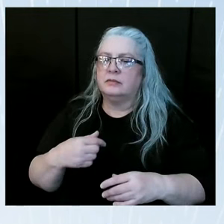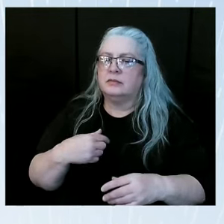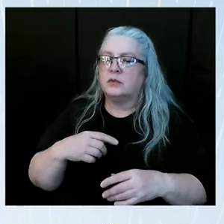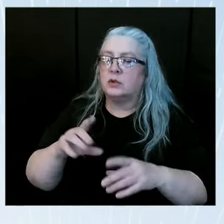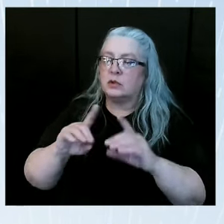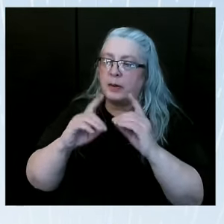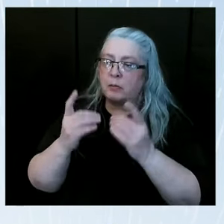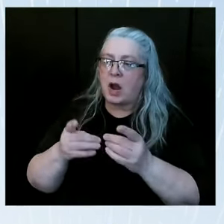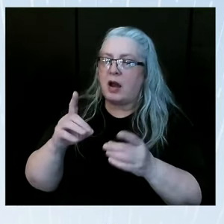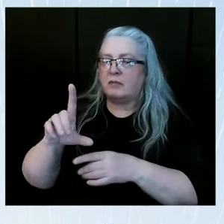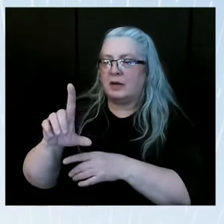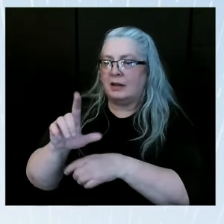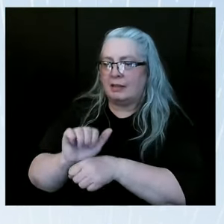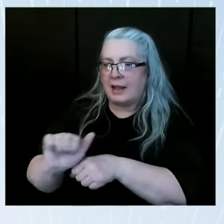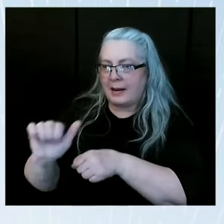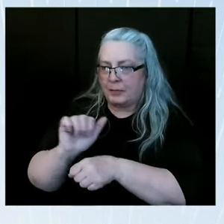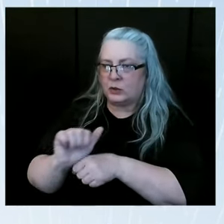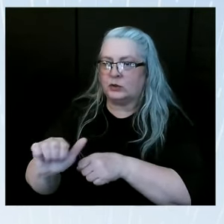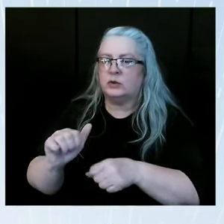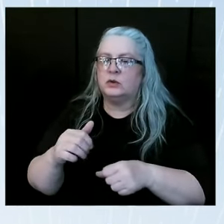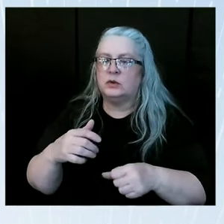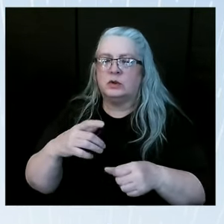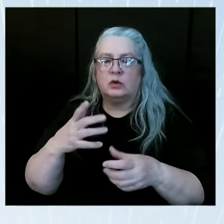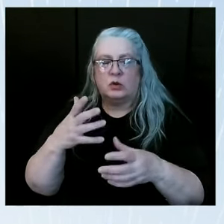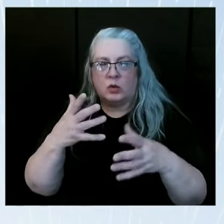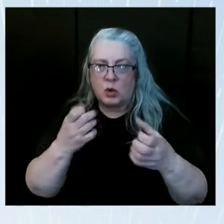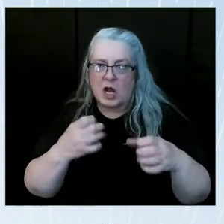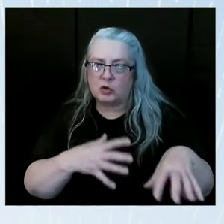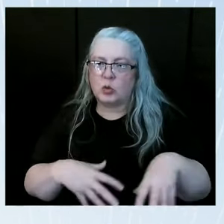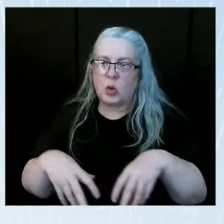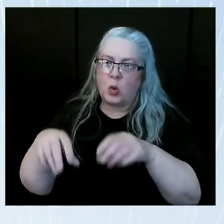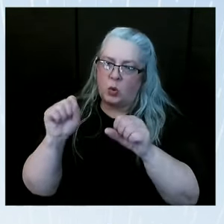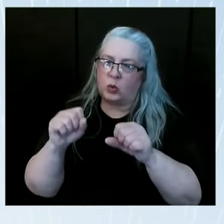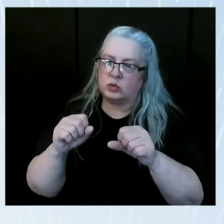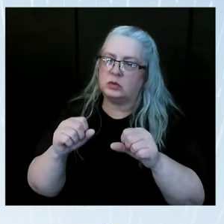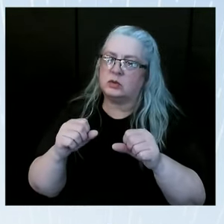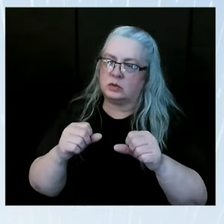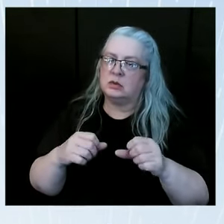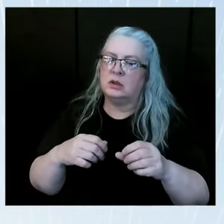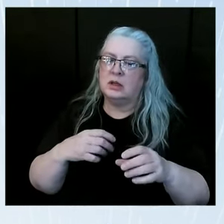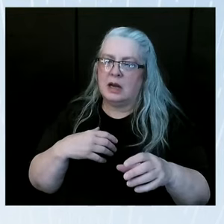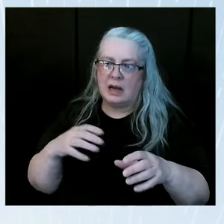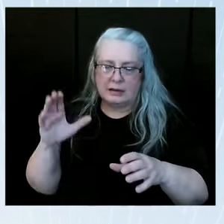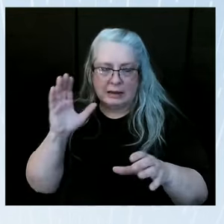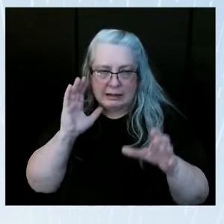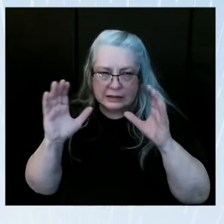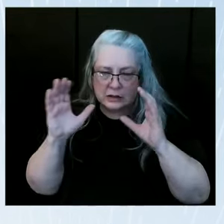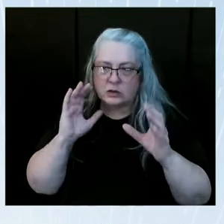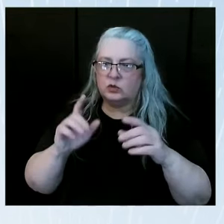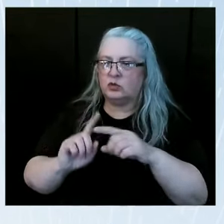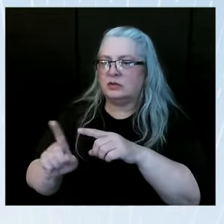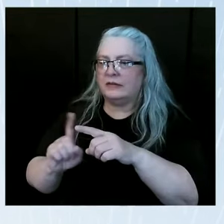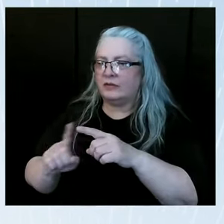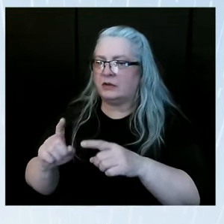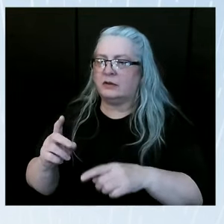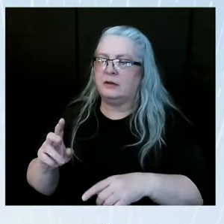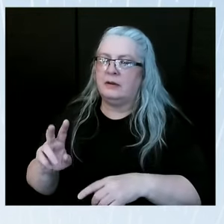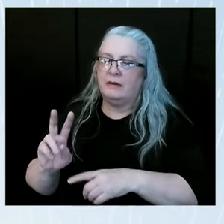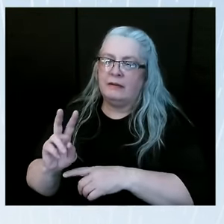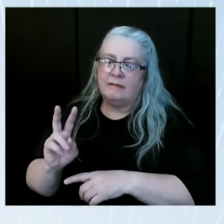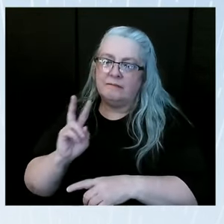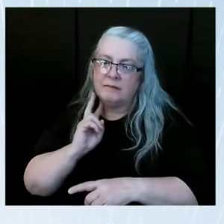mentioned. We heard from victims, NGOs, and government entities on additional steps to take